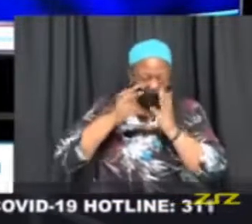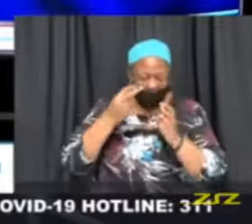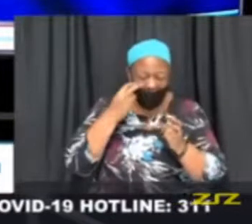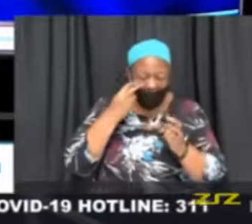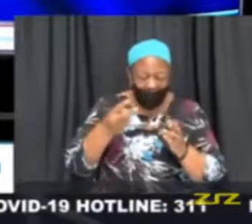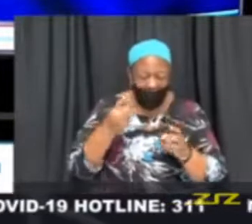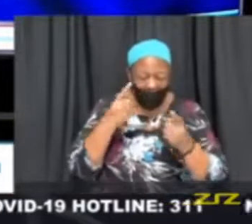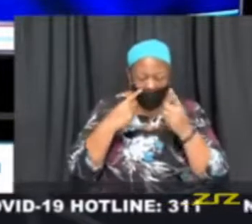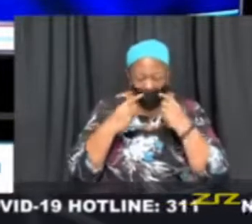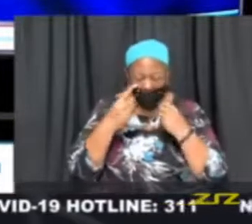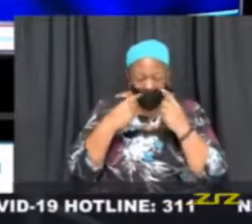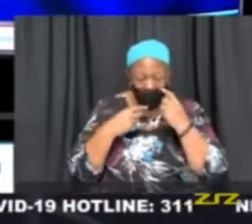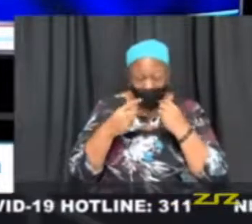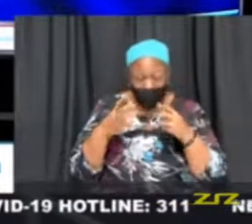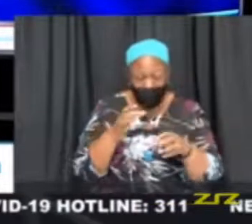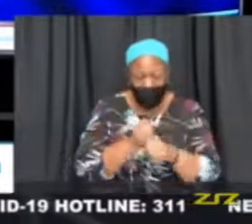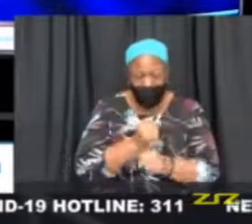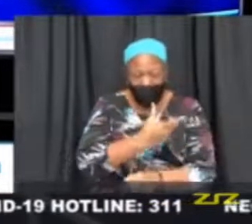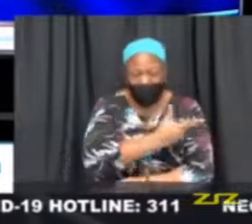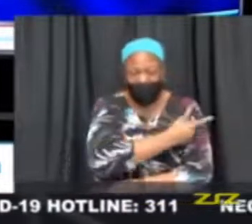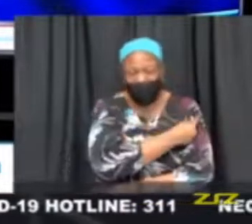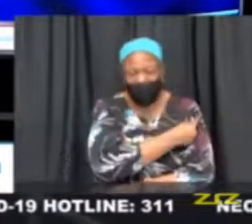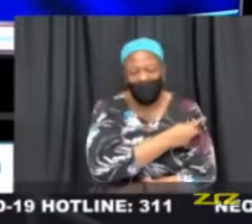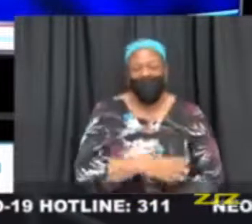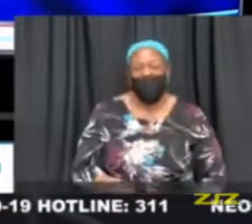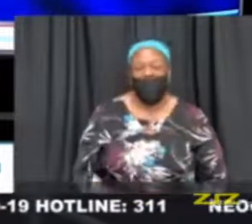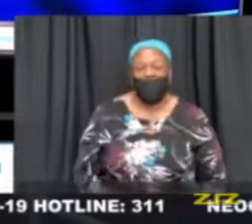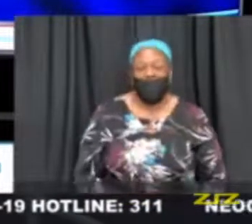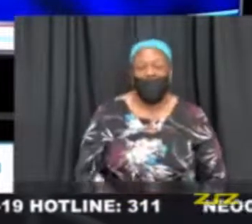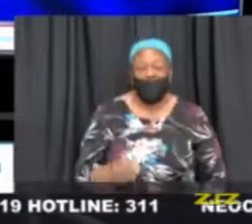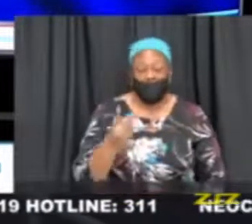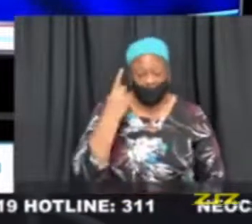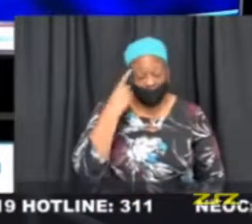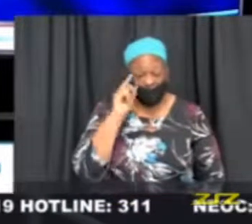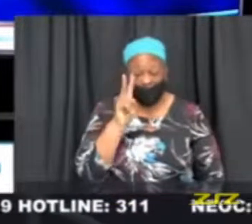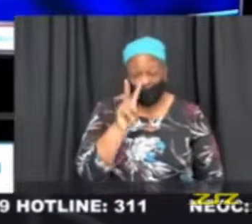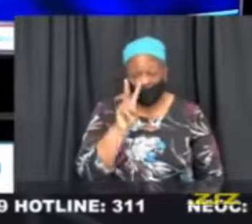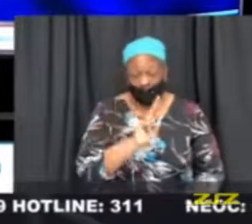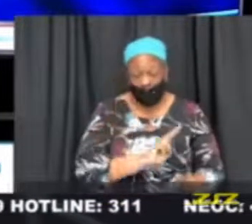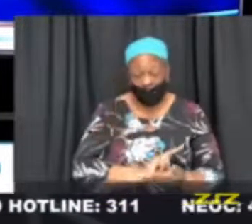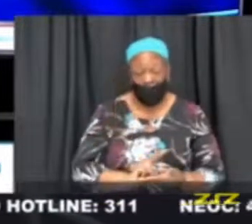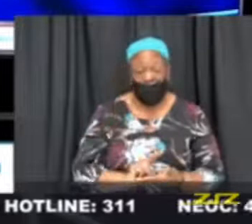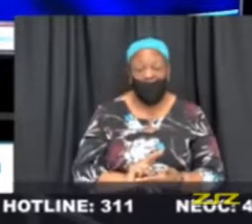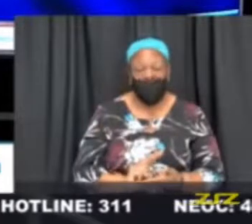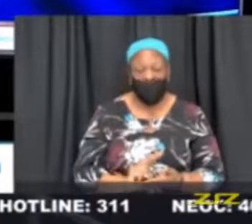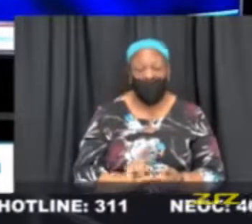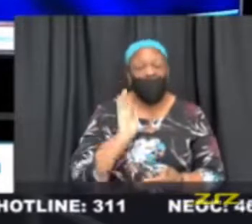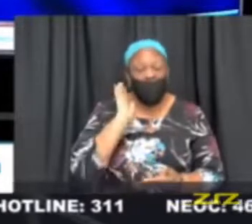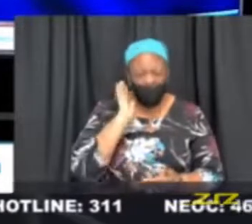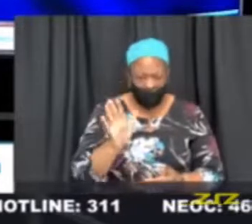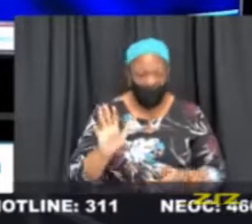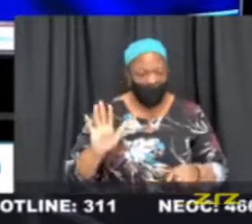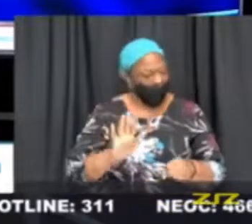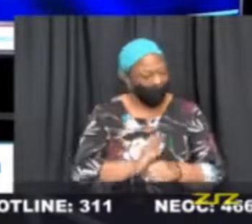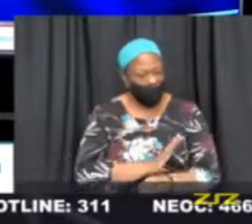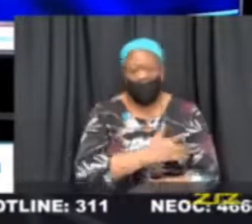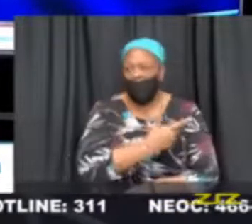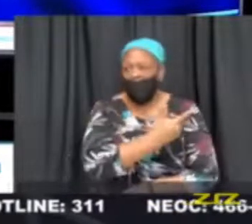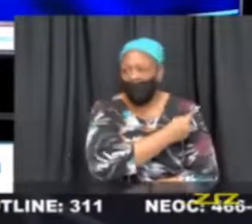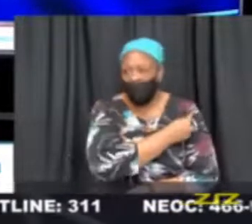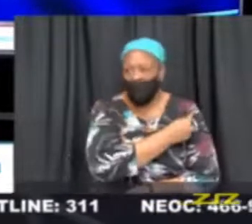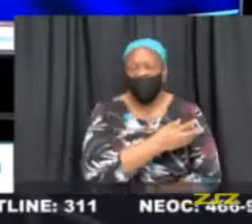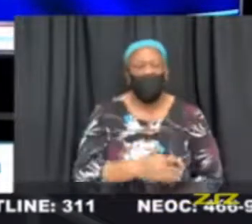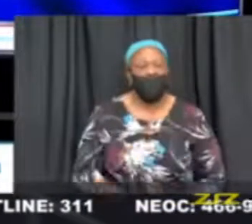nonetheless. And so in 2 weeks' time, we would be fully vaccinated. And by being fully vaccinated, I know now that I have